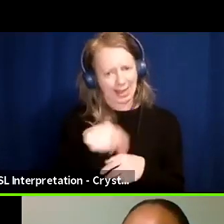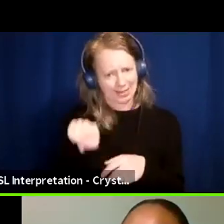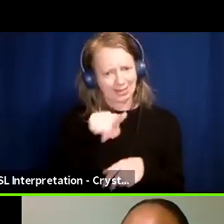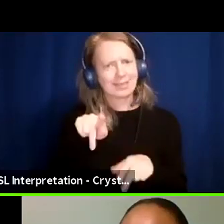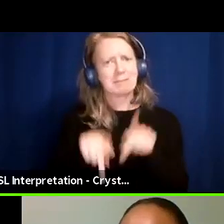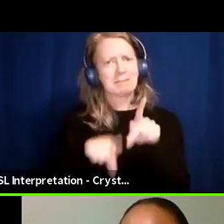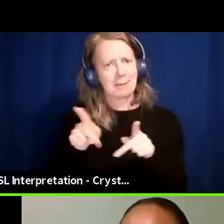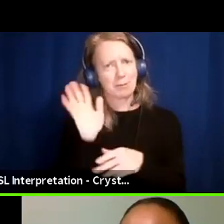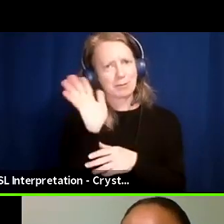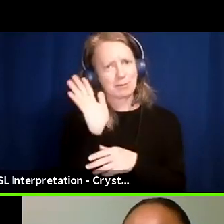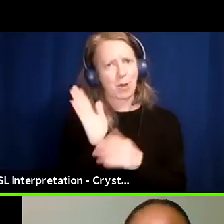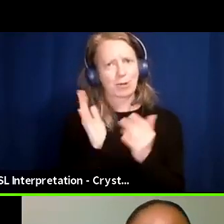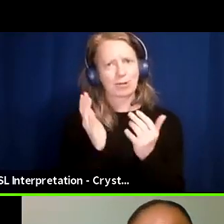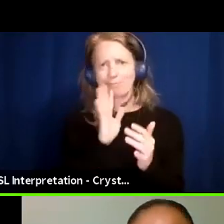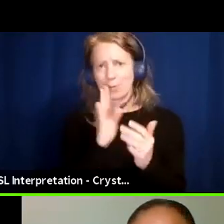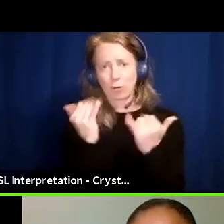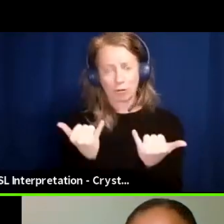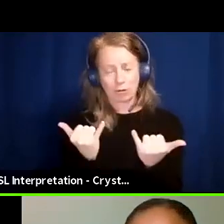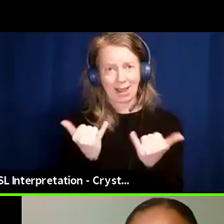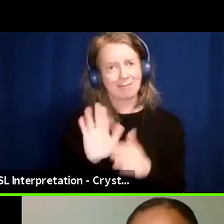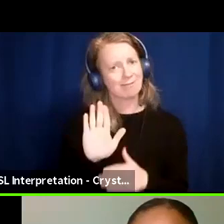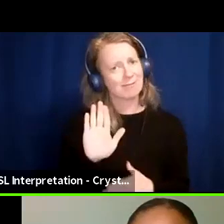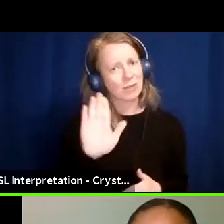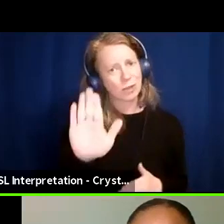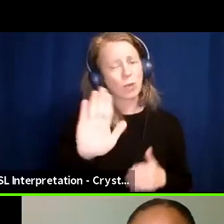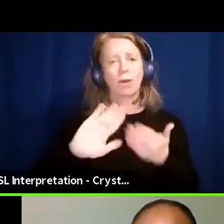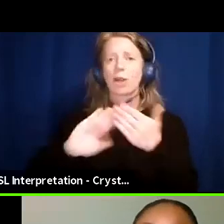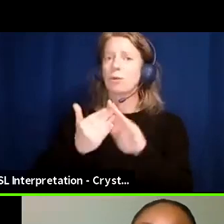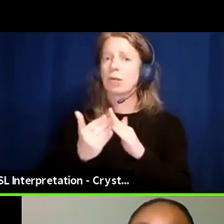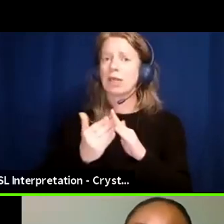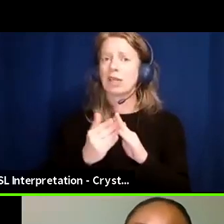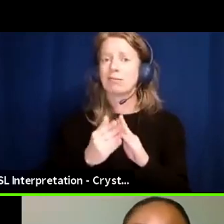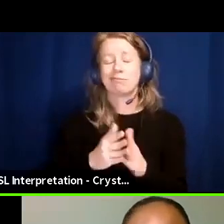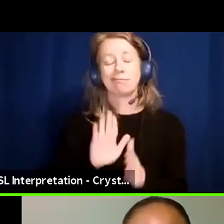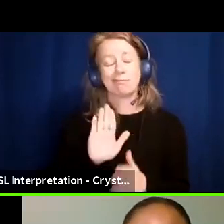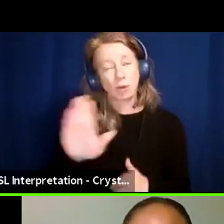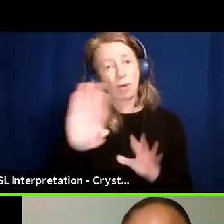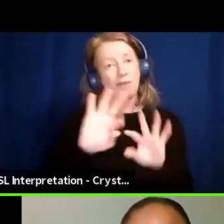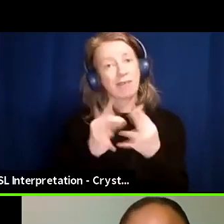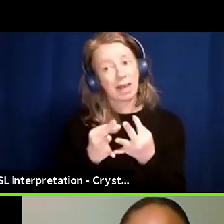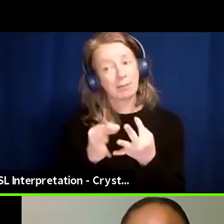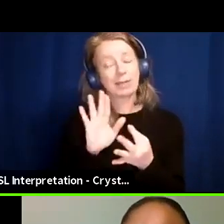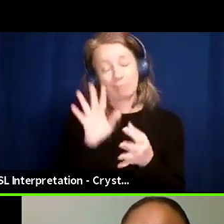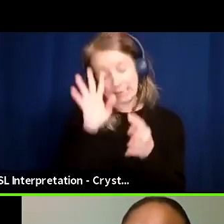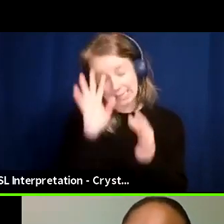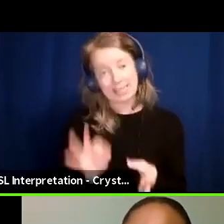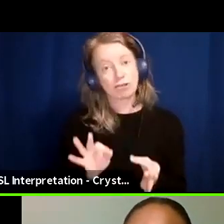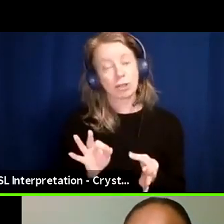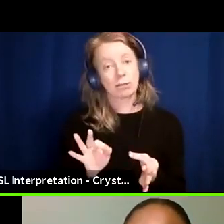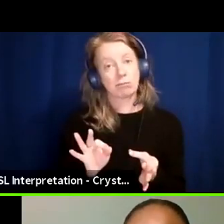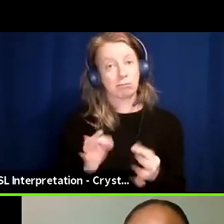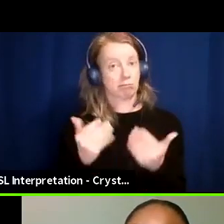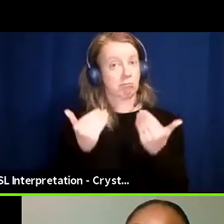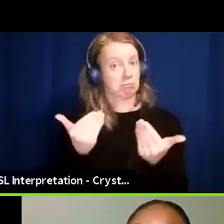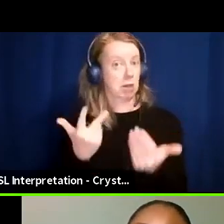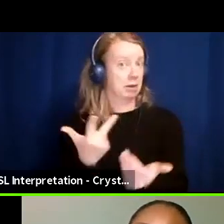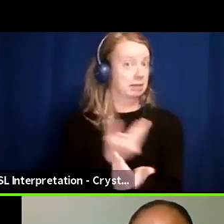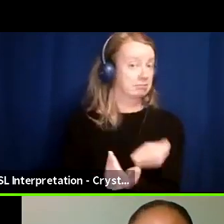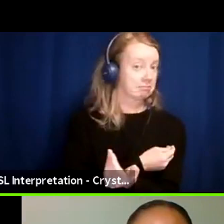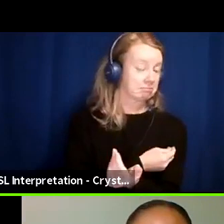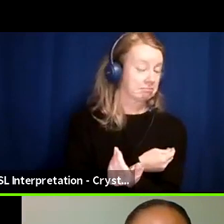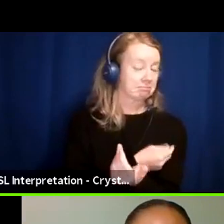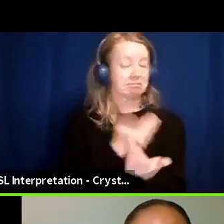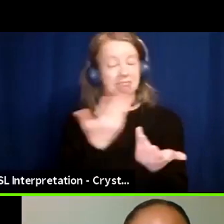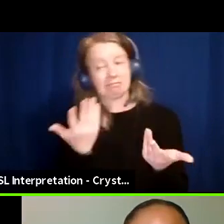while it's your community, it's your family's decision to make that move and get connected to